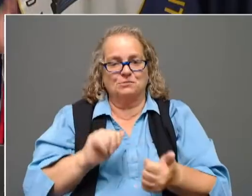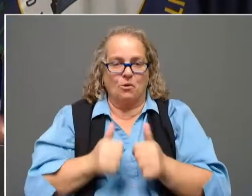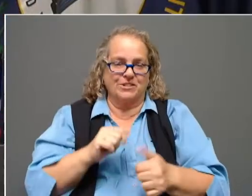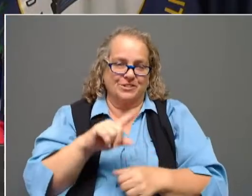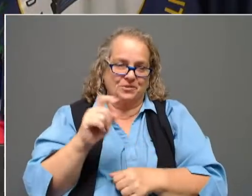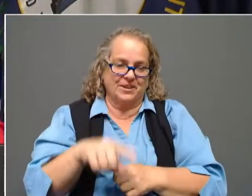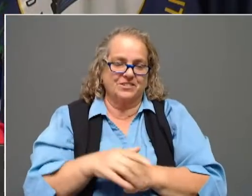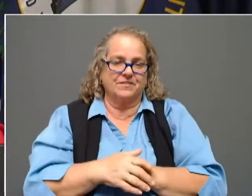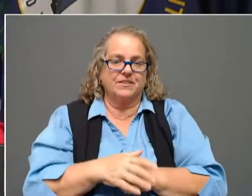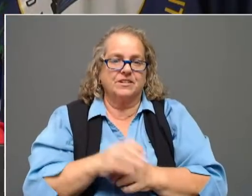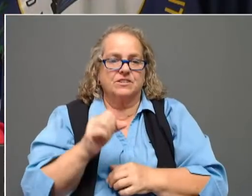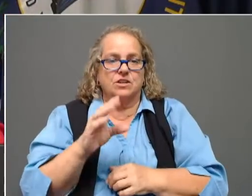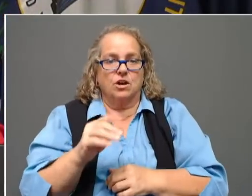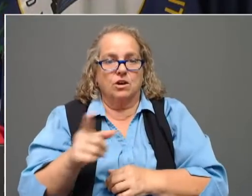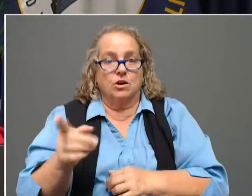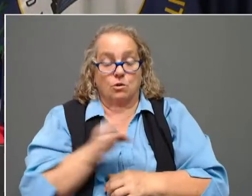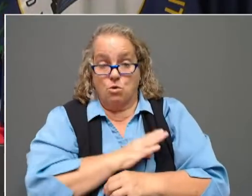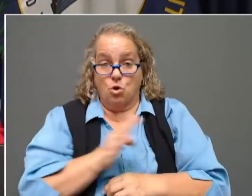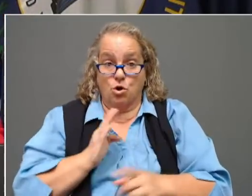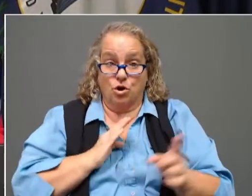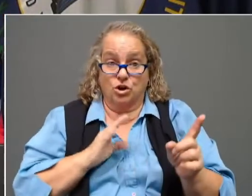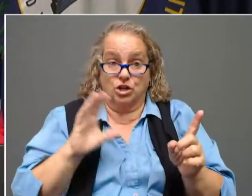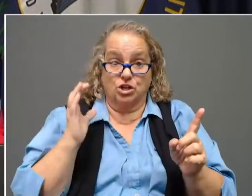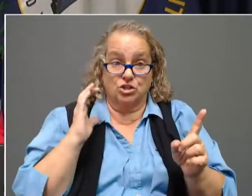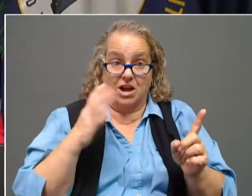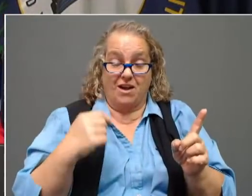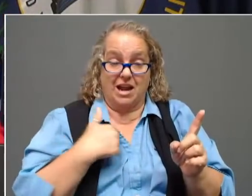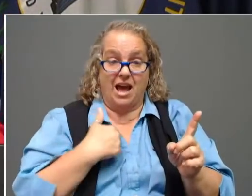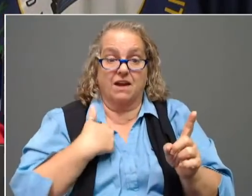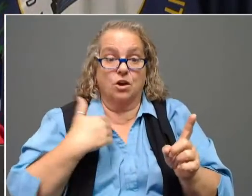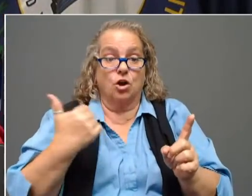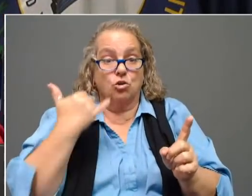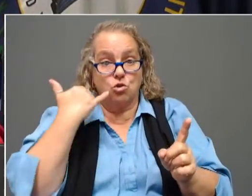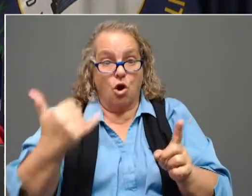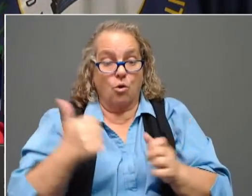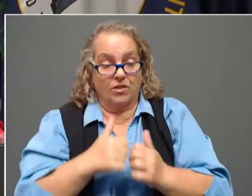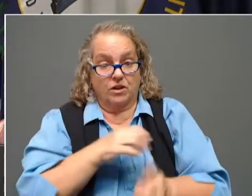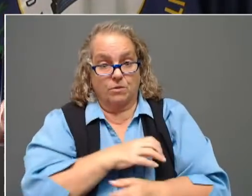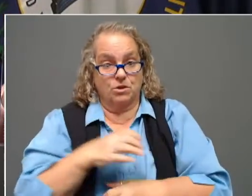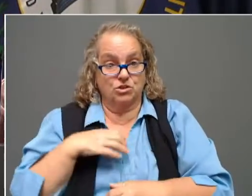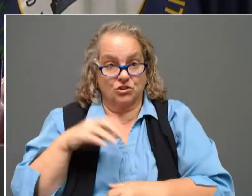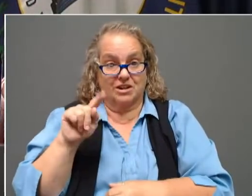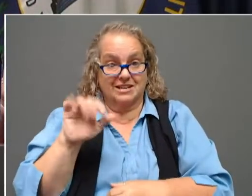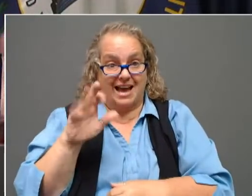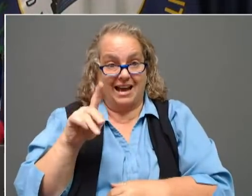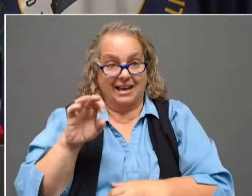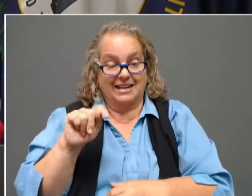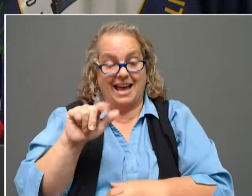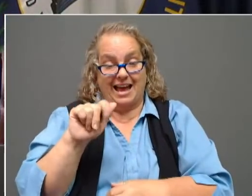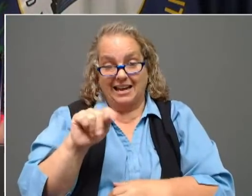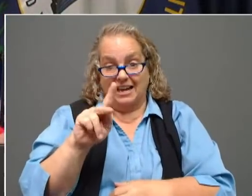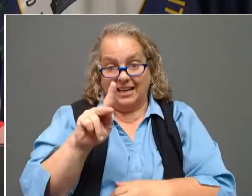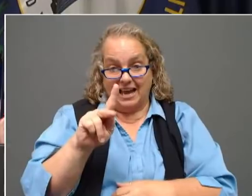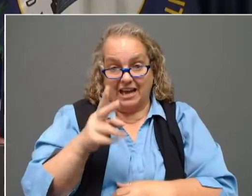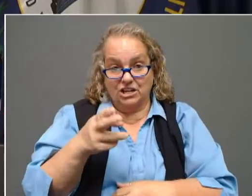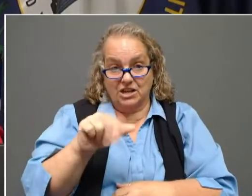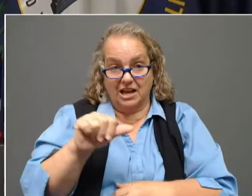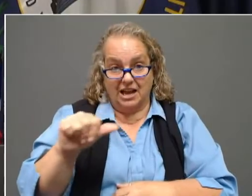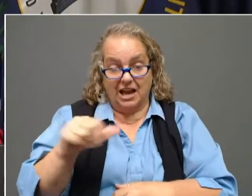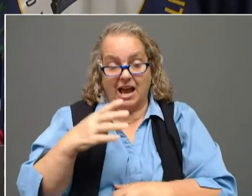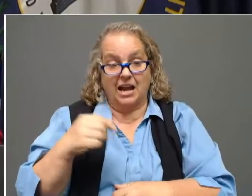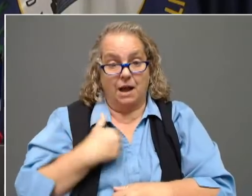Actually, Board Chair Young and I had a call with Commissioner Tackett this morning at the KHSAA, and I am happy to report that